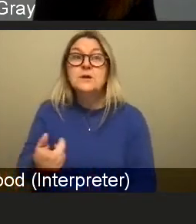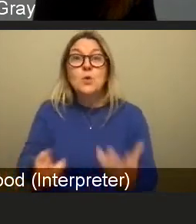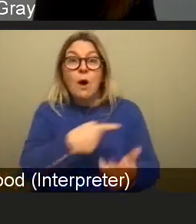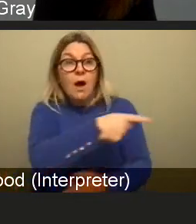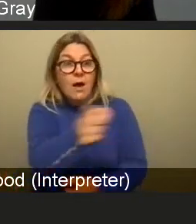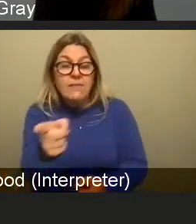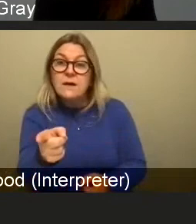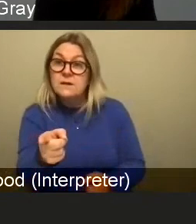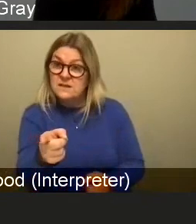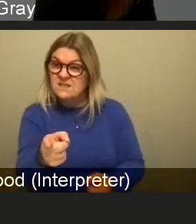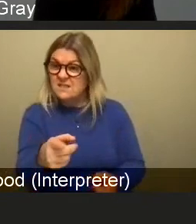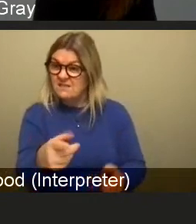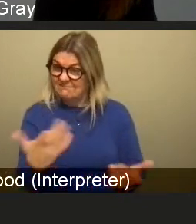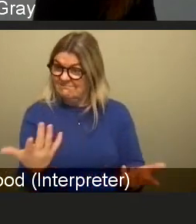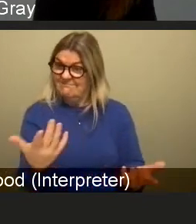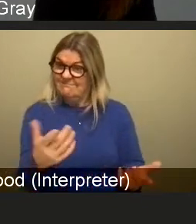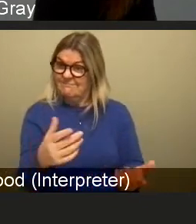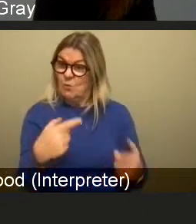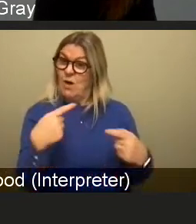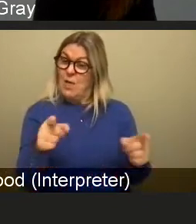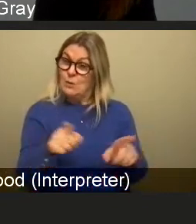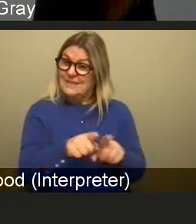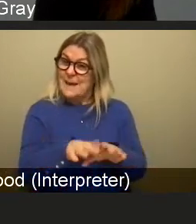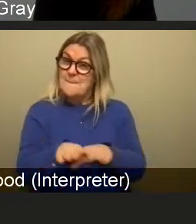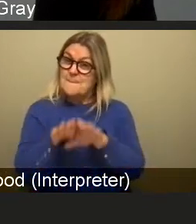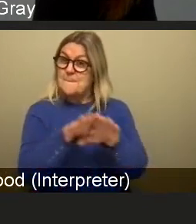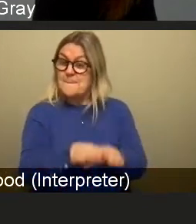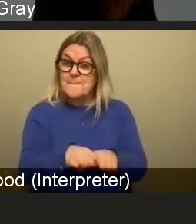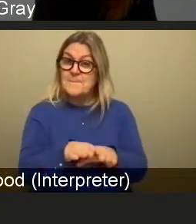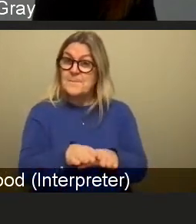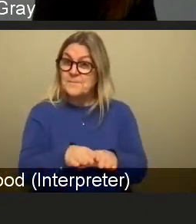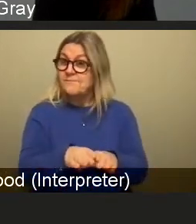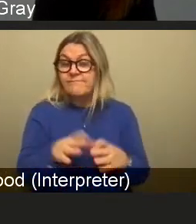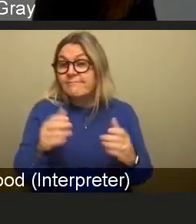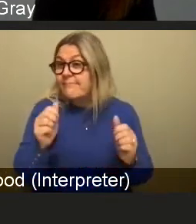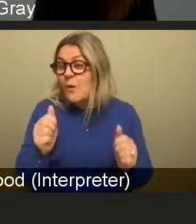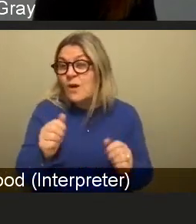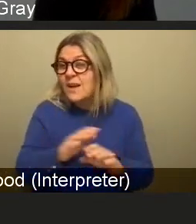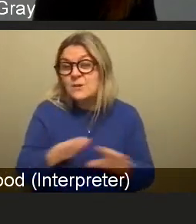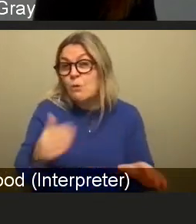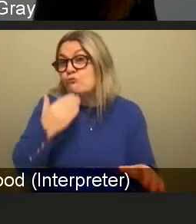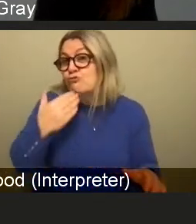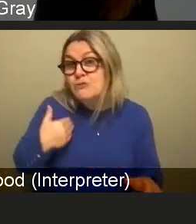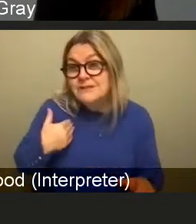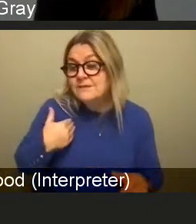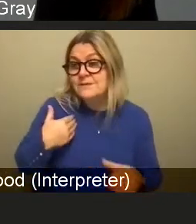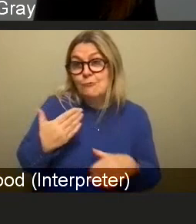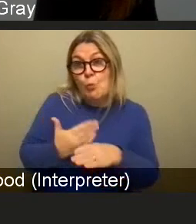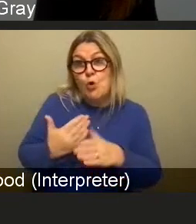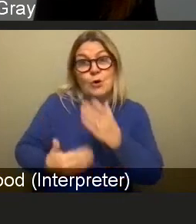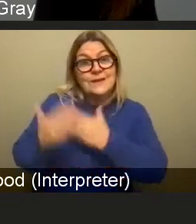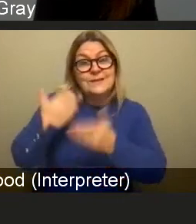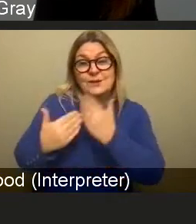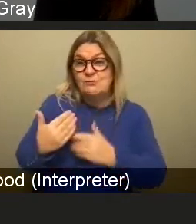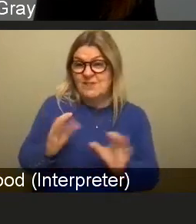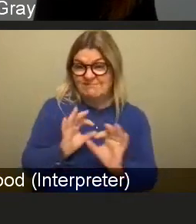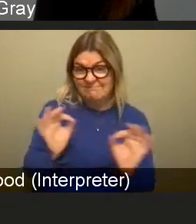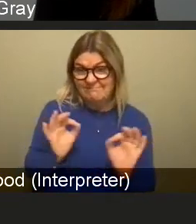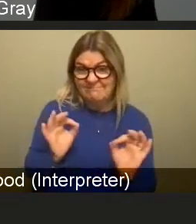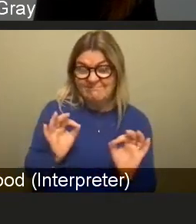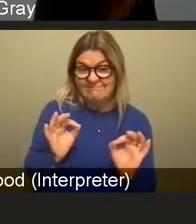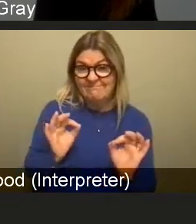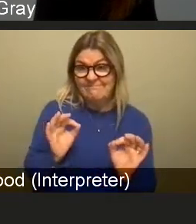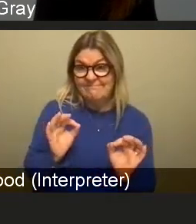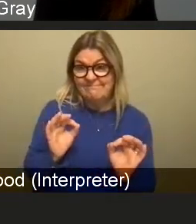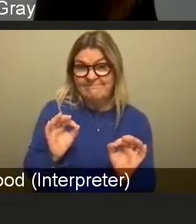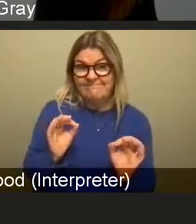didn't have recent employment history but who had real great skills be able to apply successfully for jobs. So that's one example,